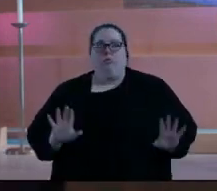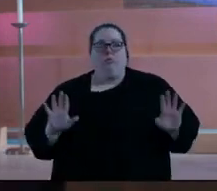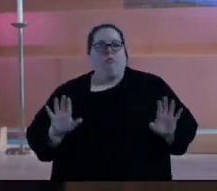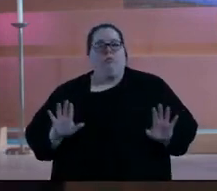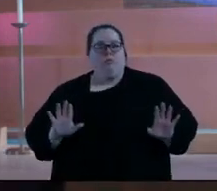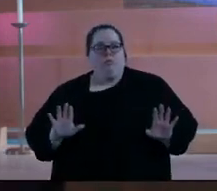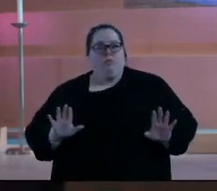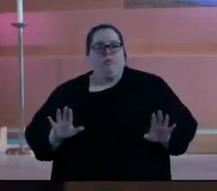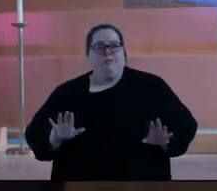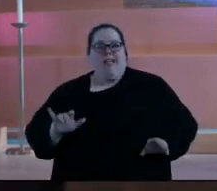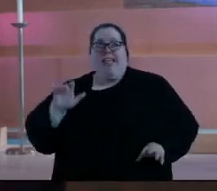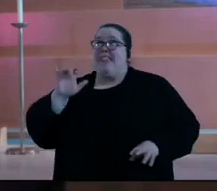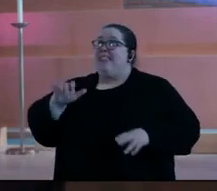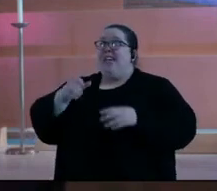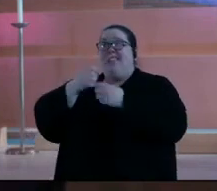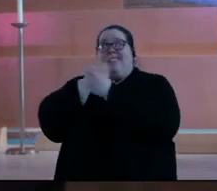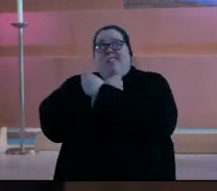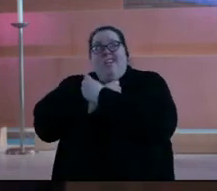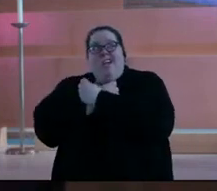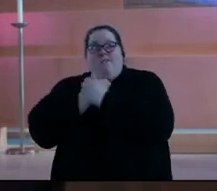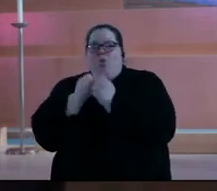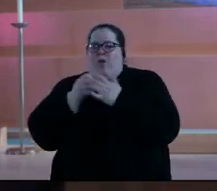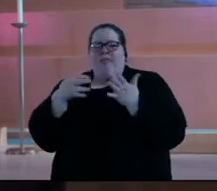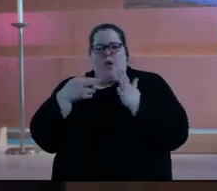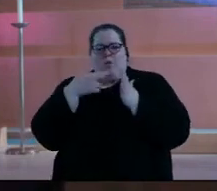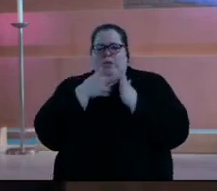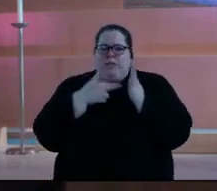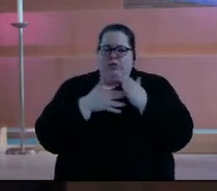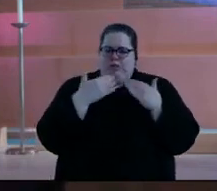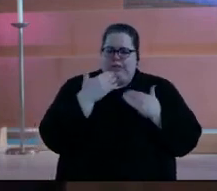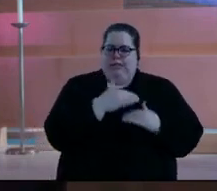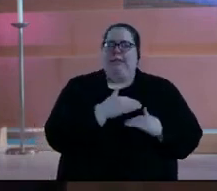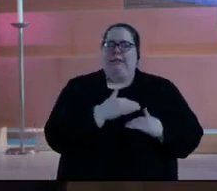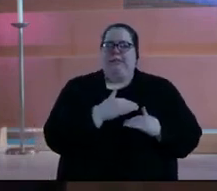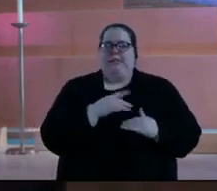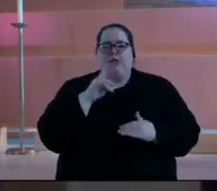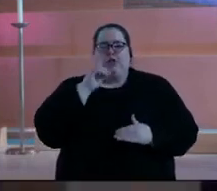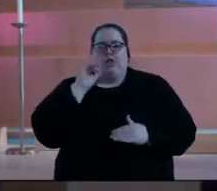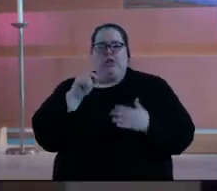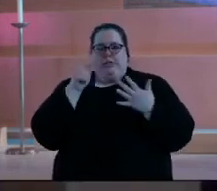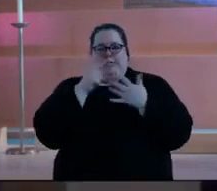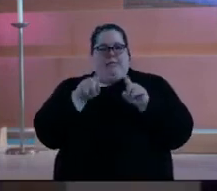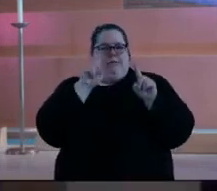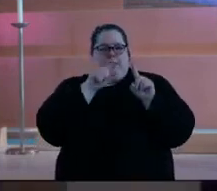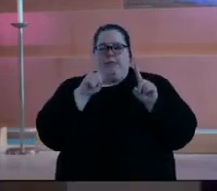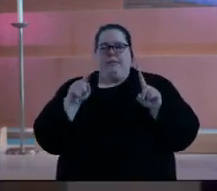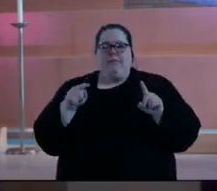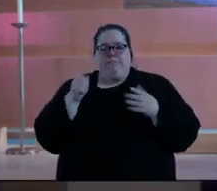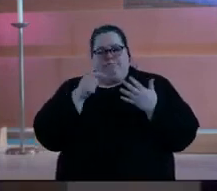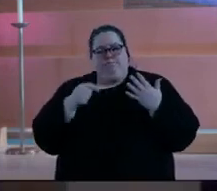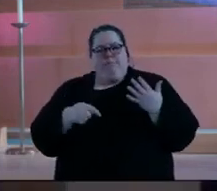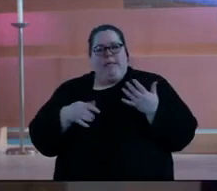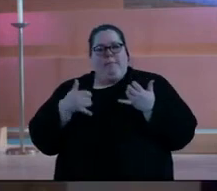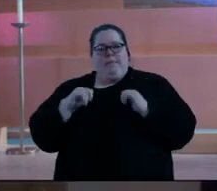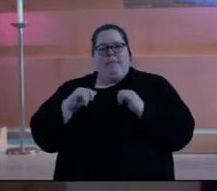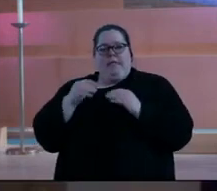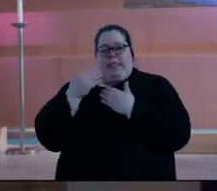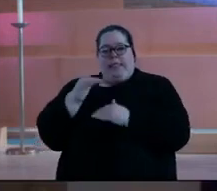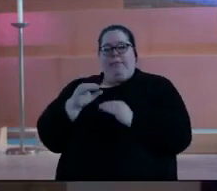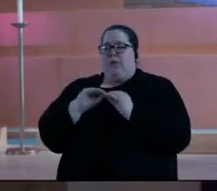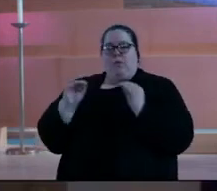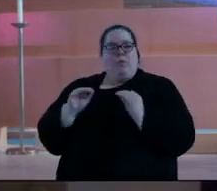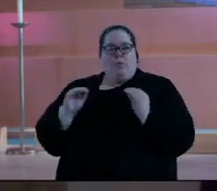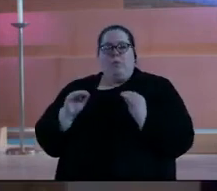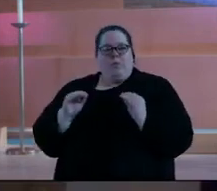sometimes that unconditional love looks like a lot of different things, but it's still unconditional. So that's one of them. And then the other one, you